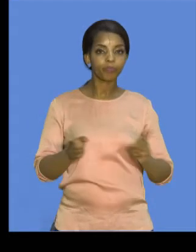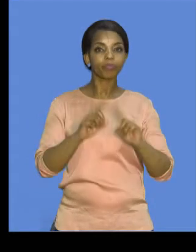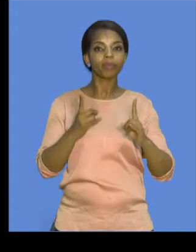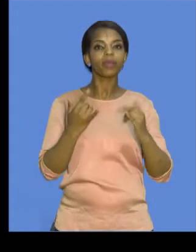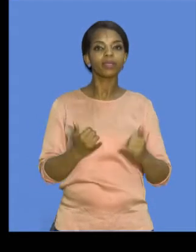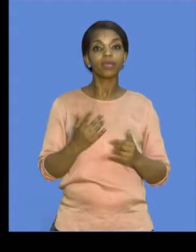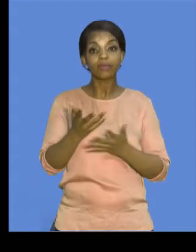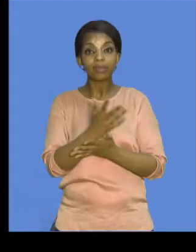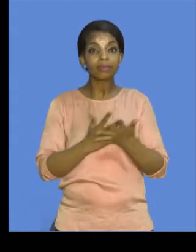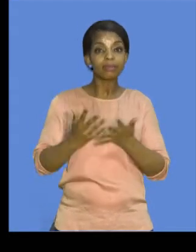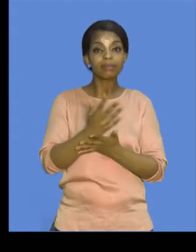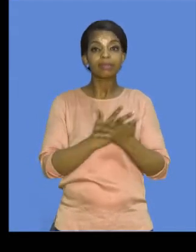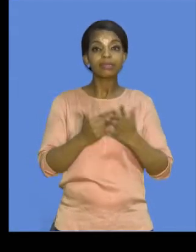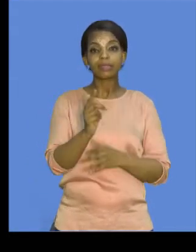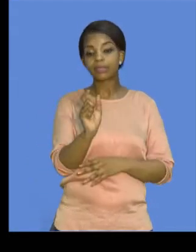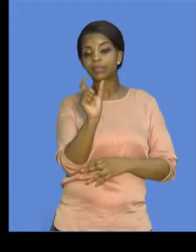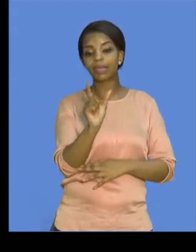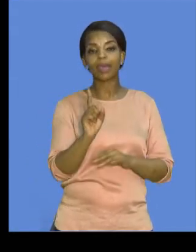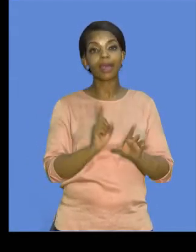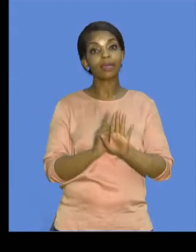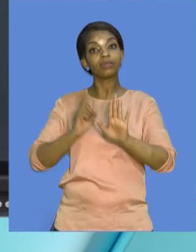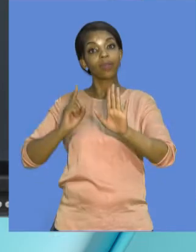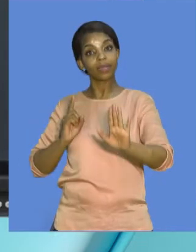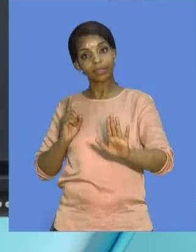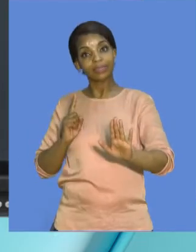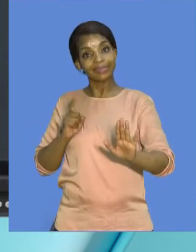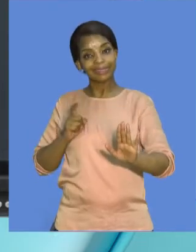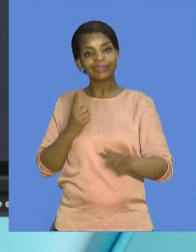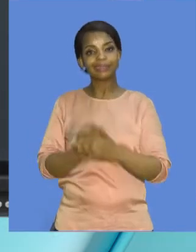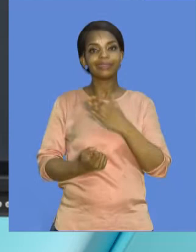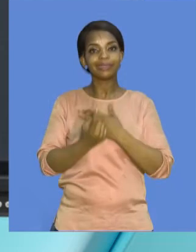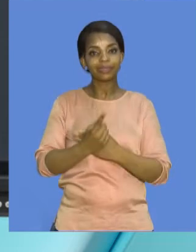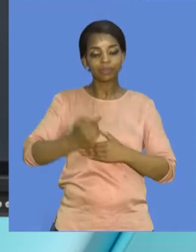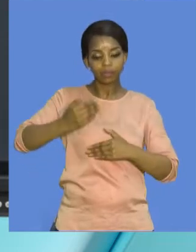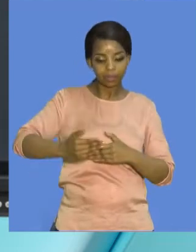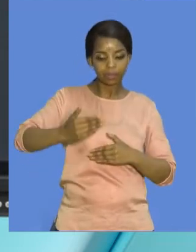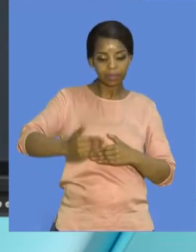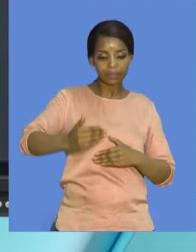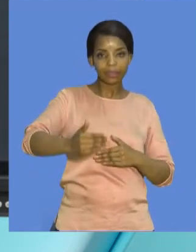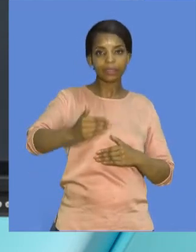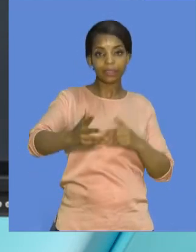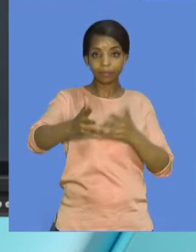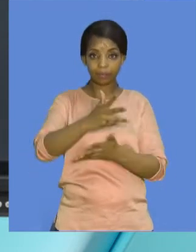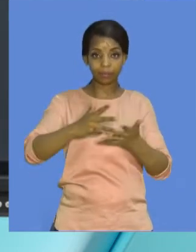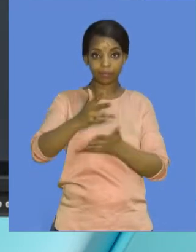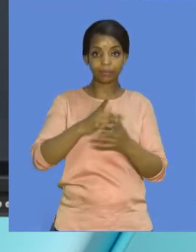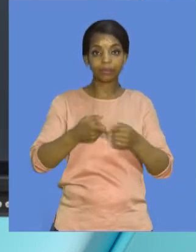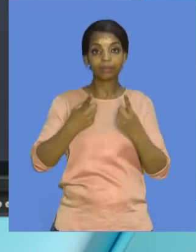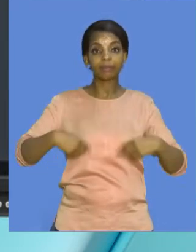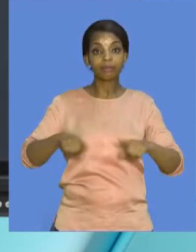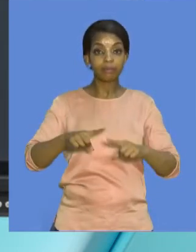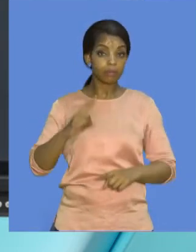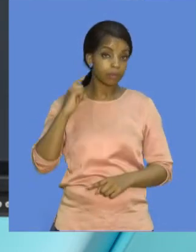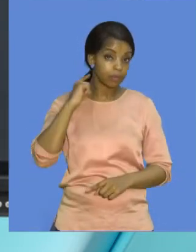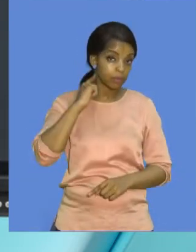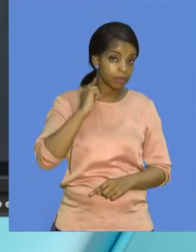if we talk of the isolated, the term isolated or closed system will come up once too often in our discussions that will